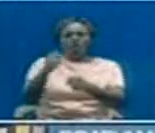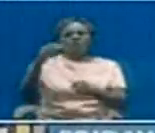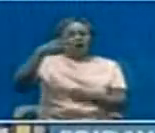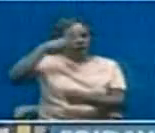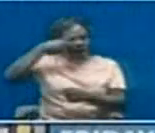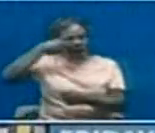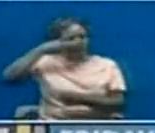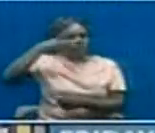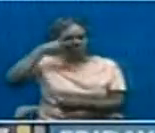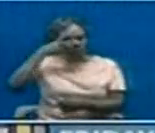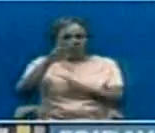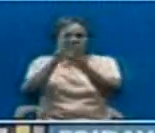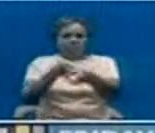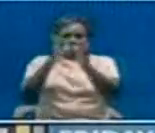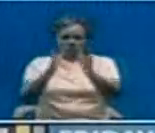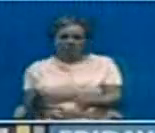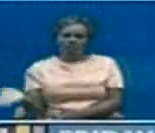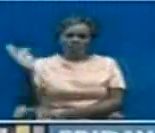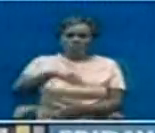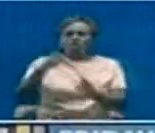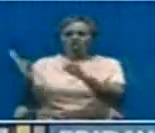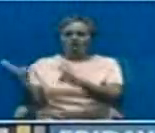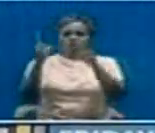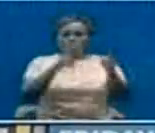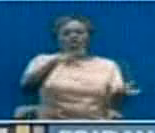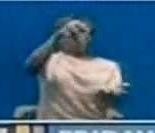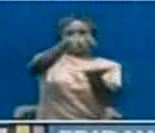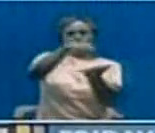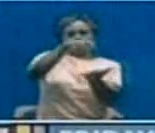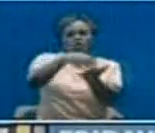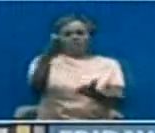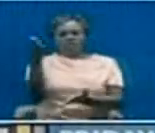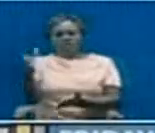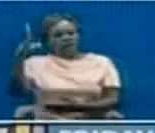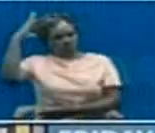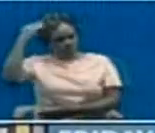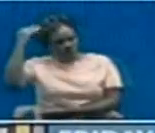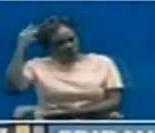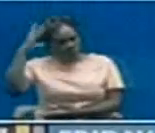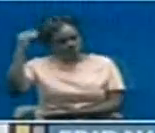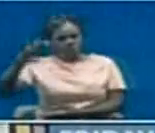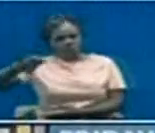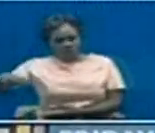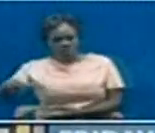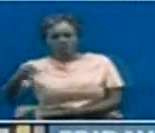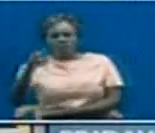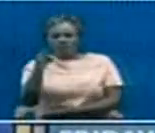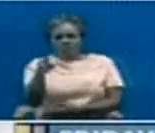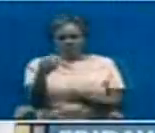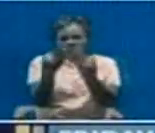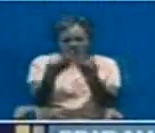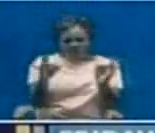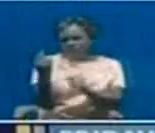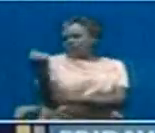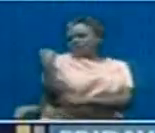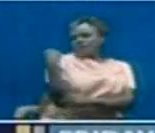KTN's Wilkis Tanyabo reports on the return of normalcy, return to normalcy in a town that has only just been